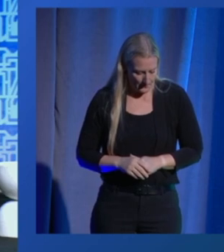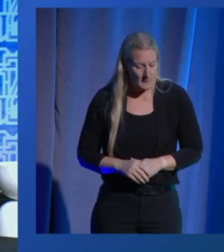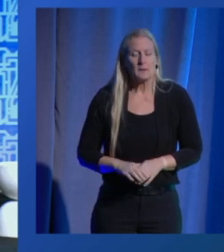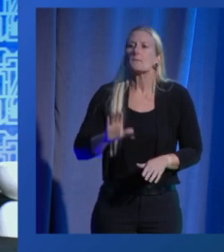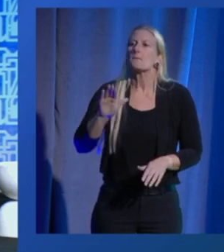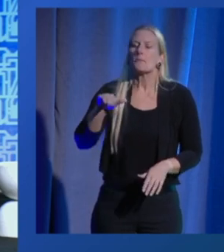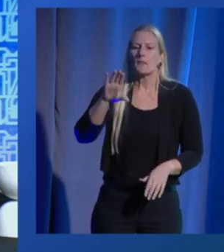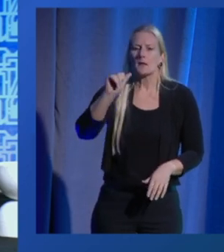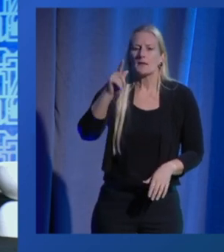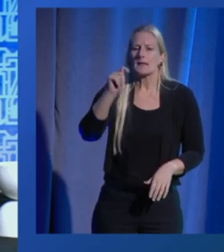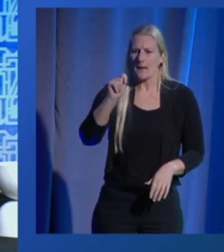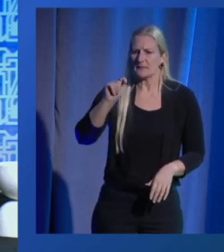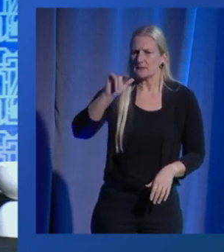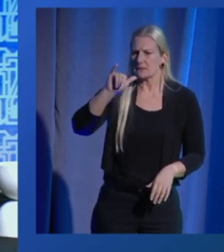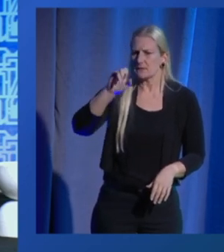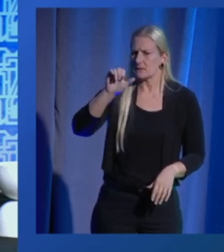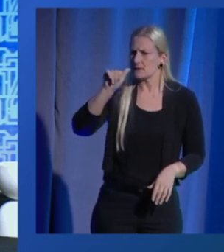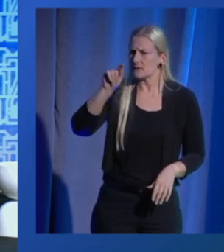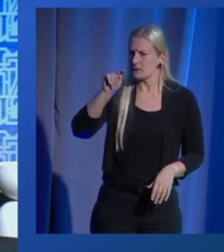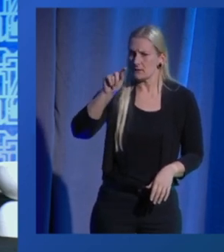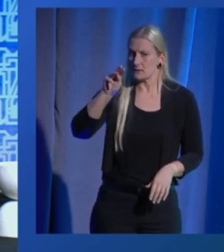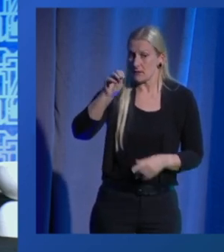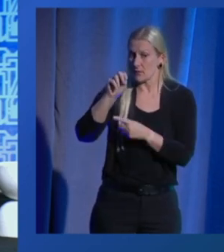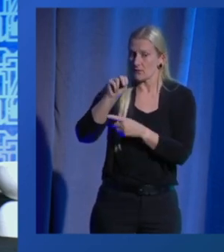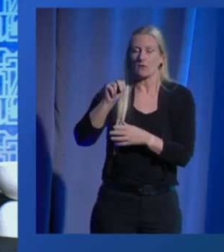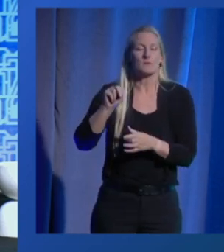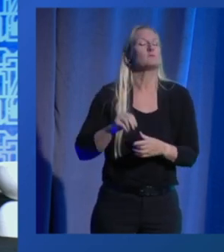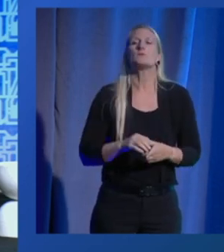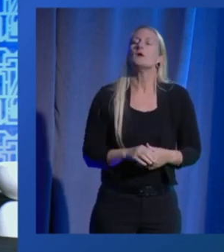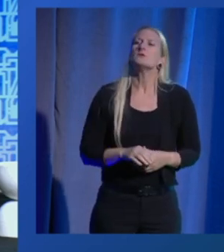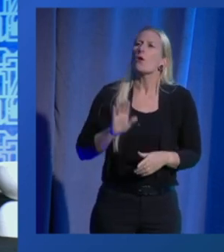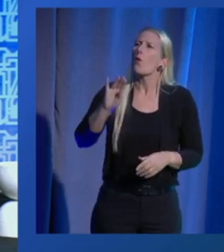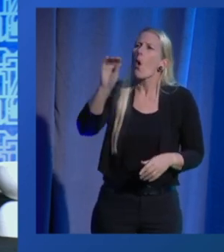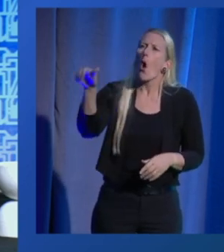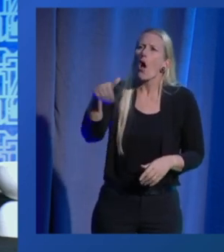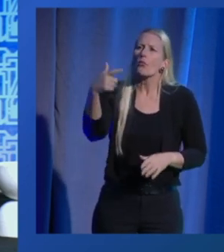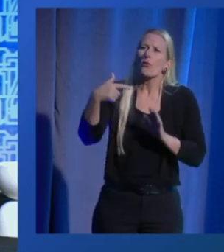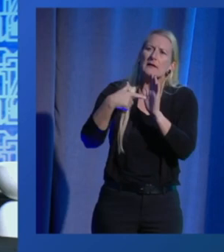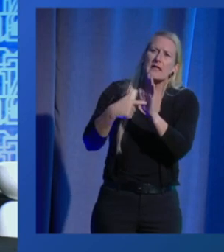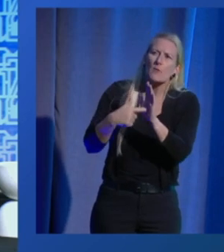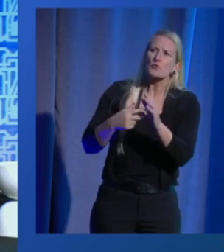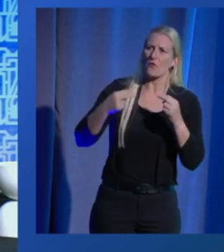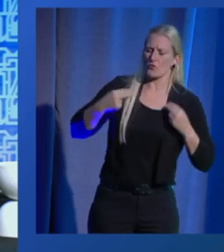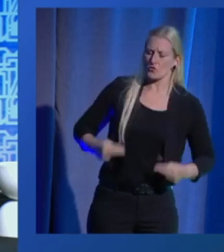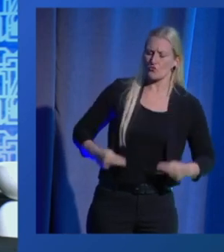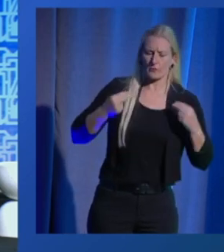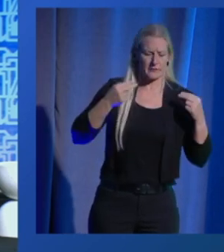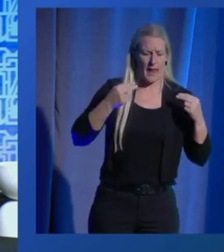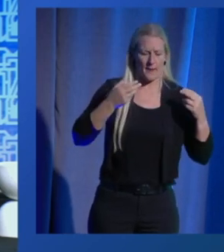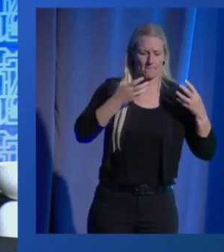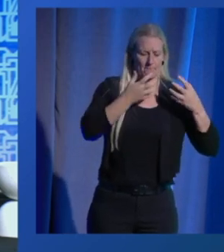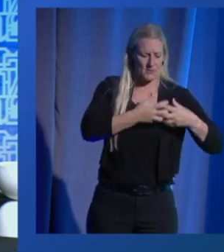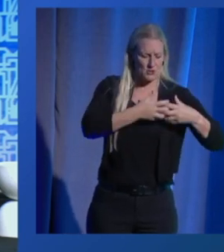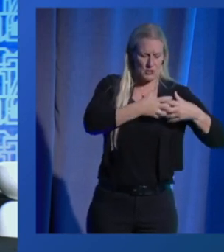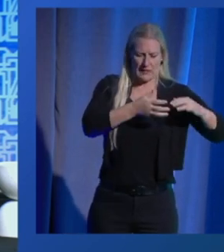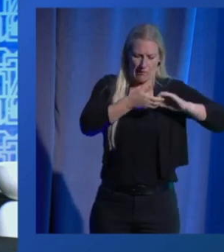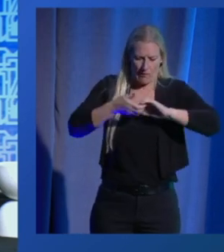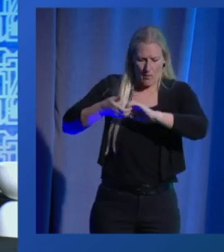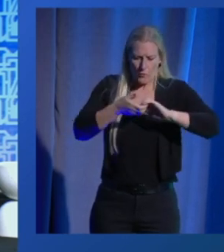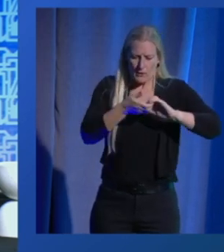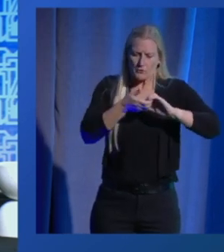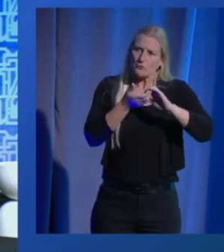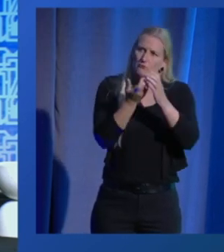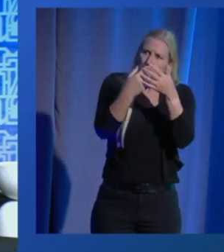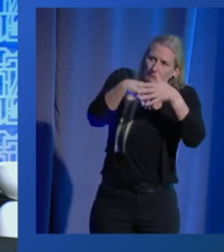fighter integration with AI um can you give some other examples of human machine collaboration and integration